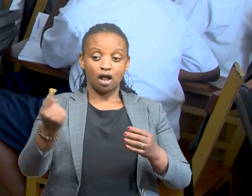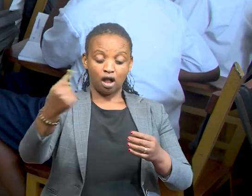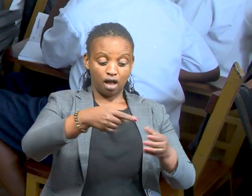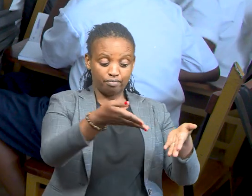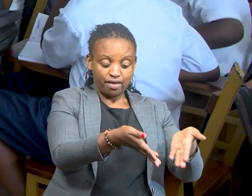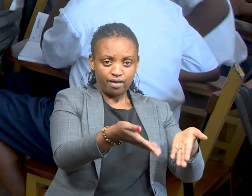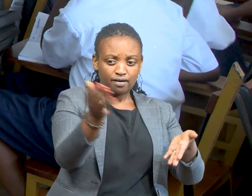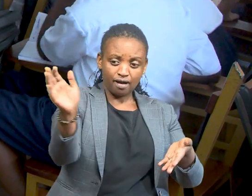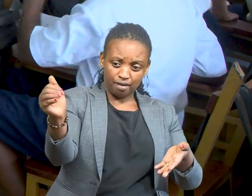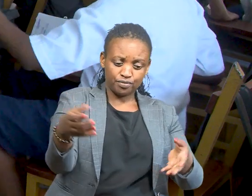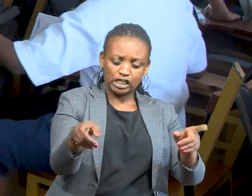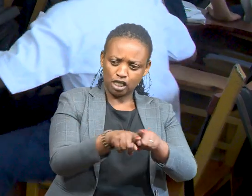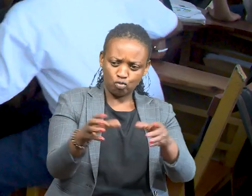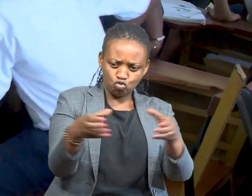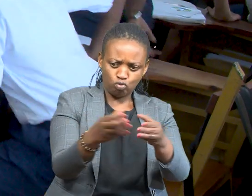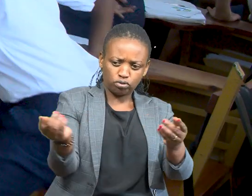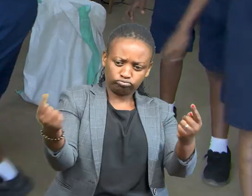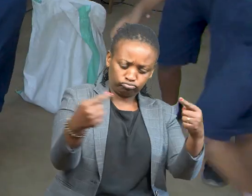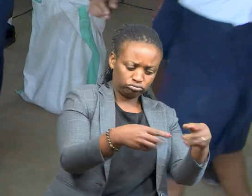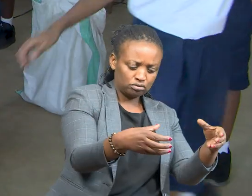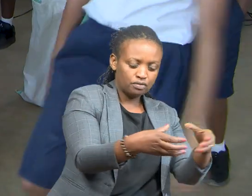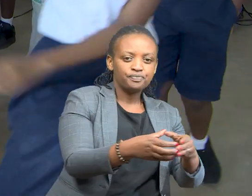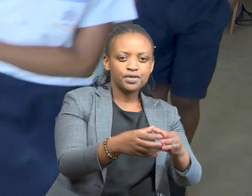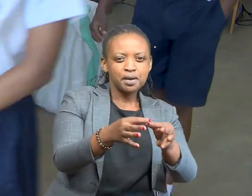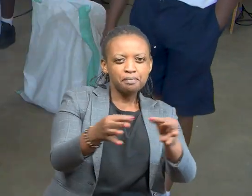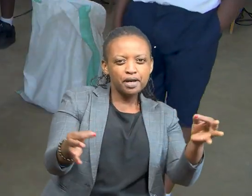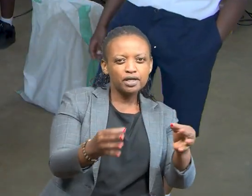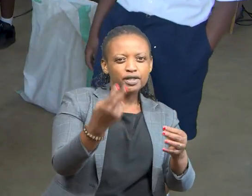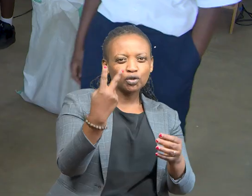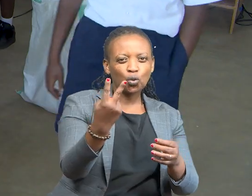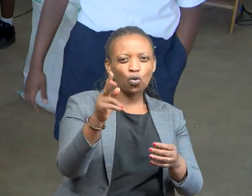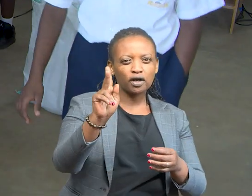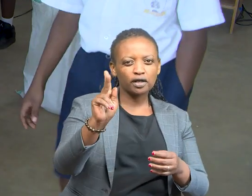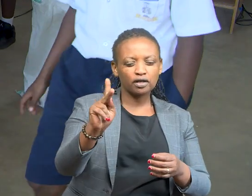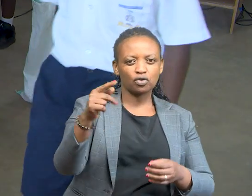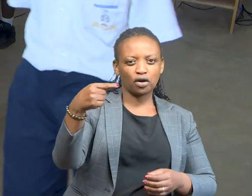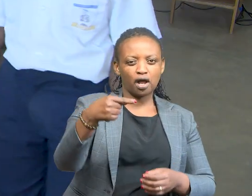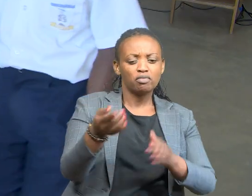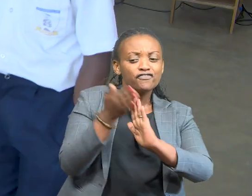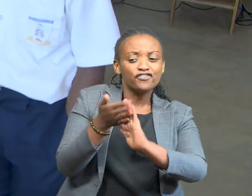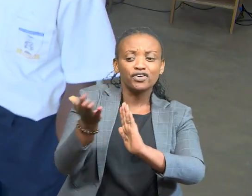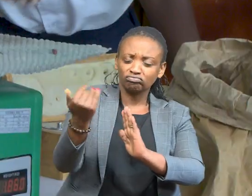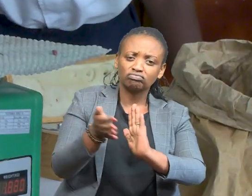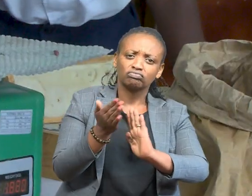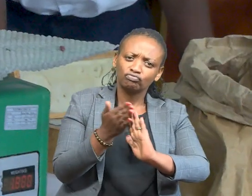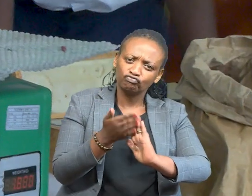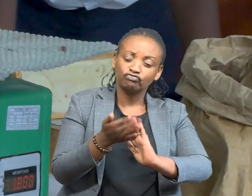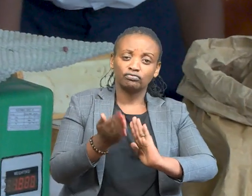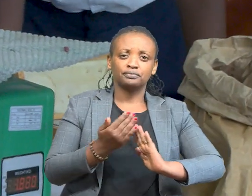come here as a group? Can you measure 2 kilograms? Be quick, be quick.